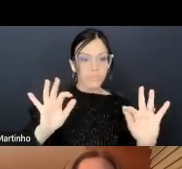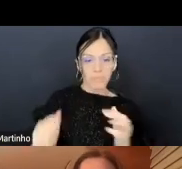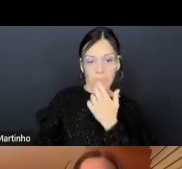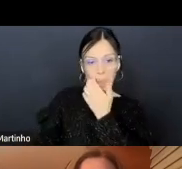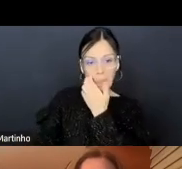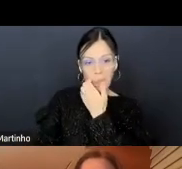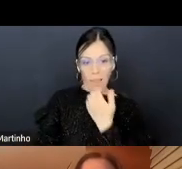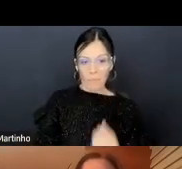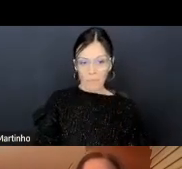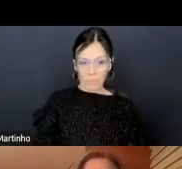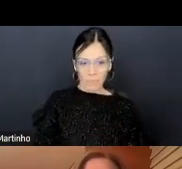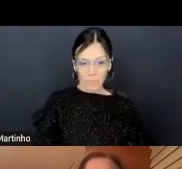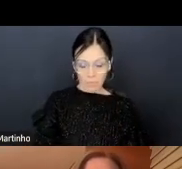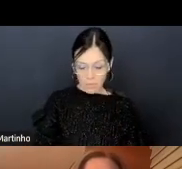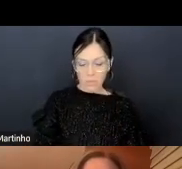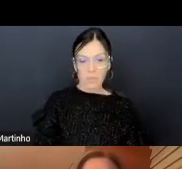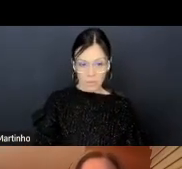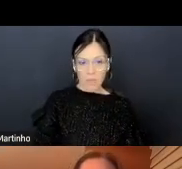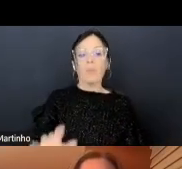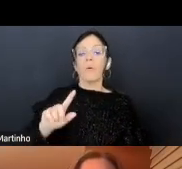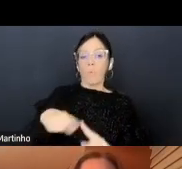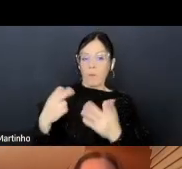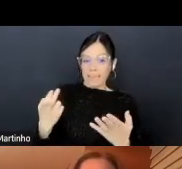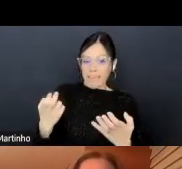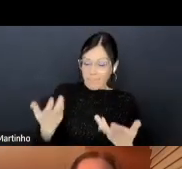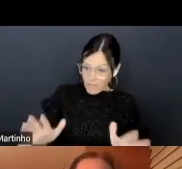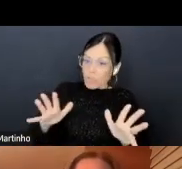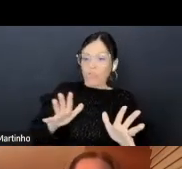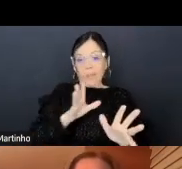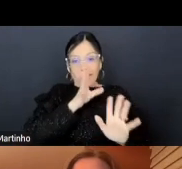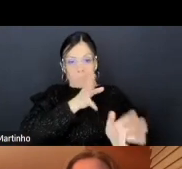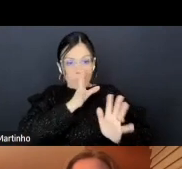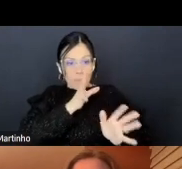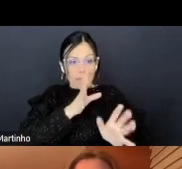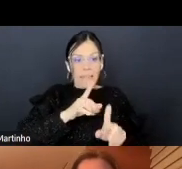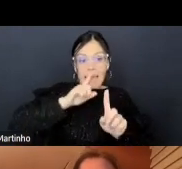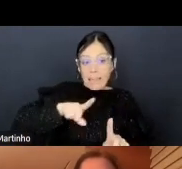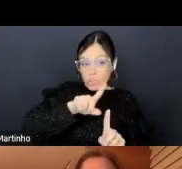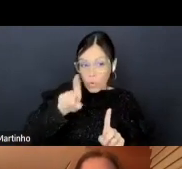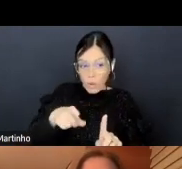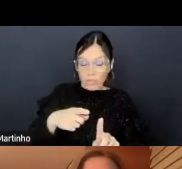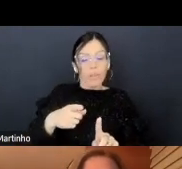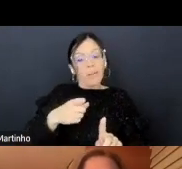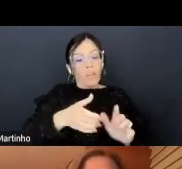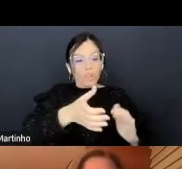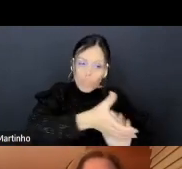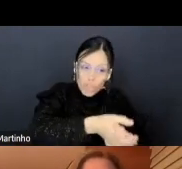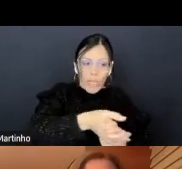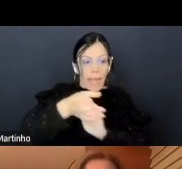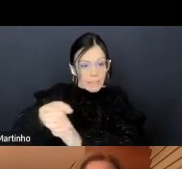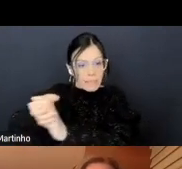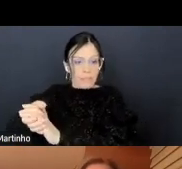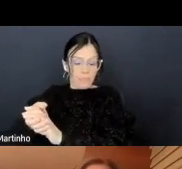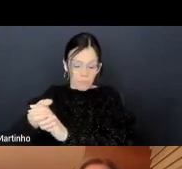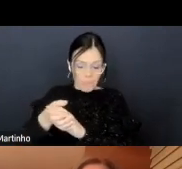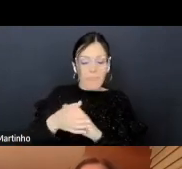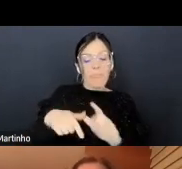the world then after he finished his speech and answered questions from the floor and shook hands with anyone everyone